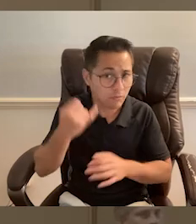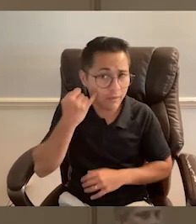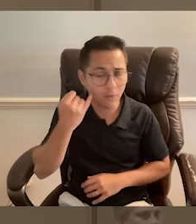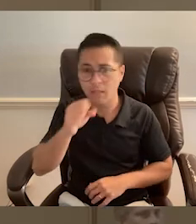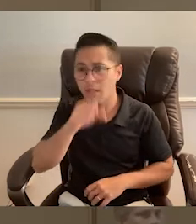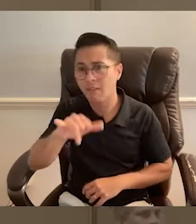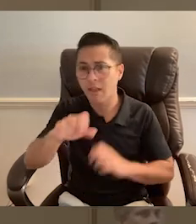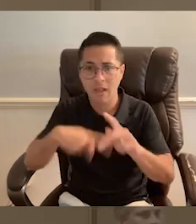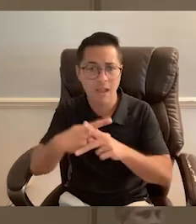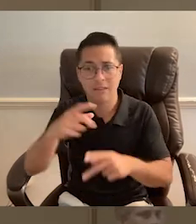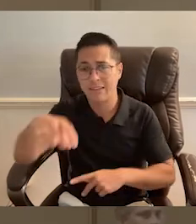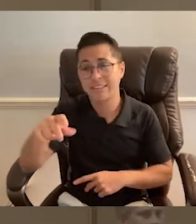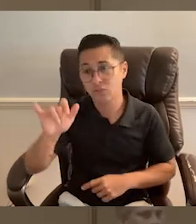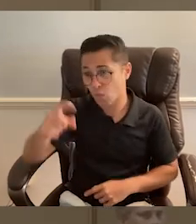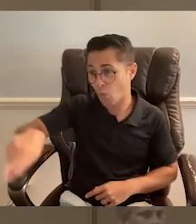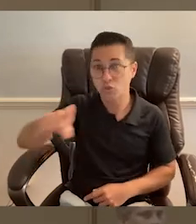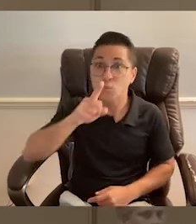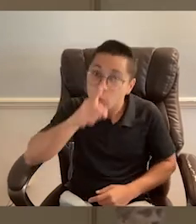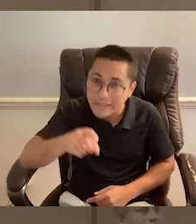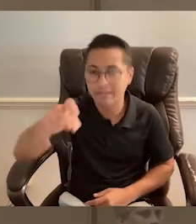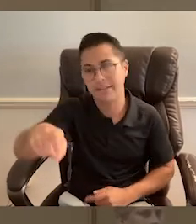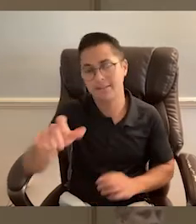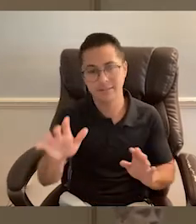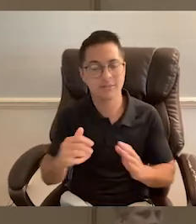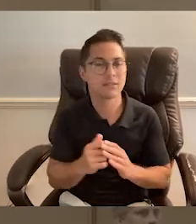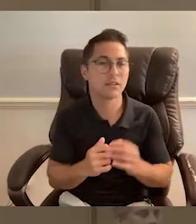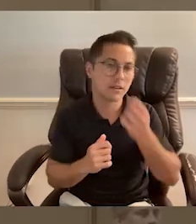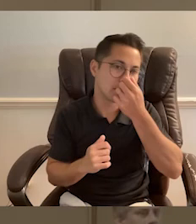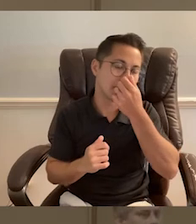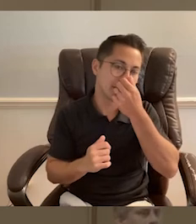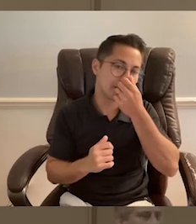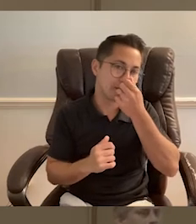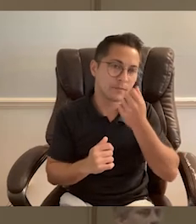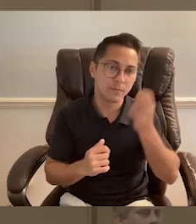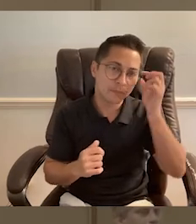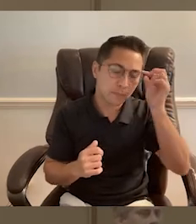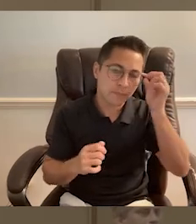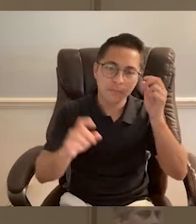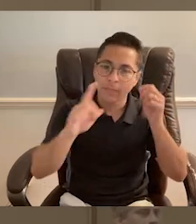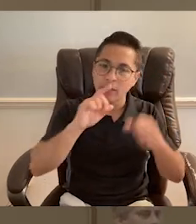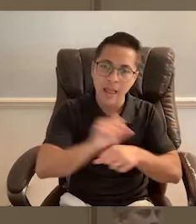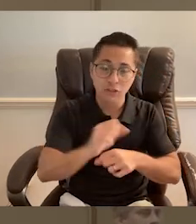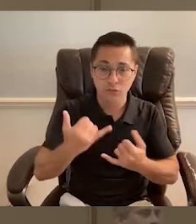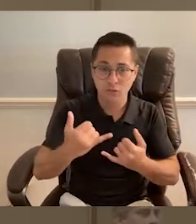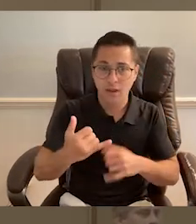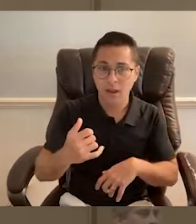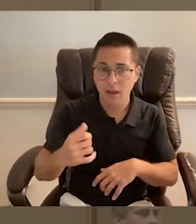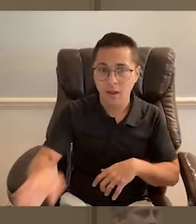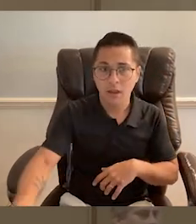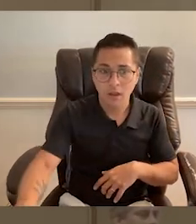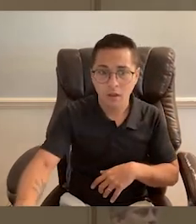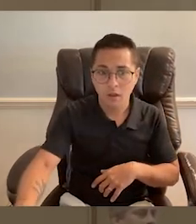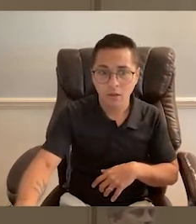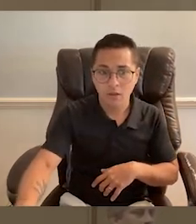be worked on. That would be awesome. He just desires such independence, and I understand, So the